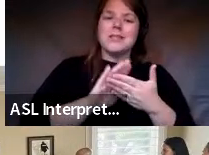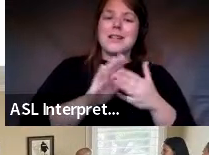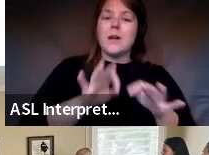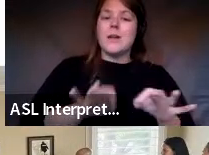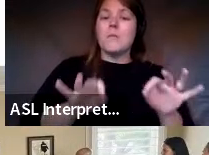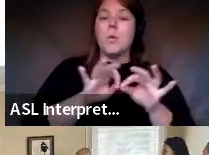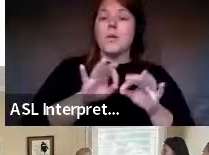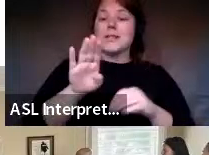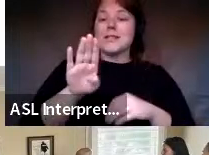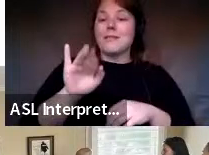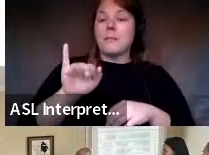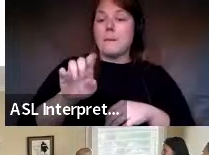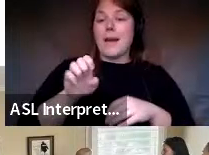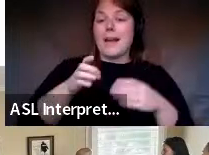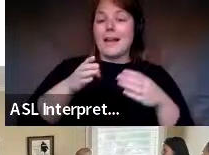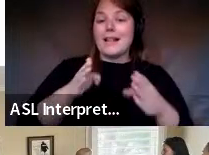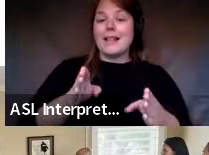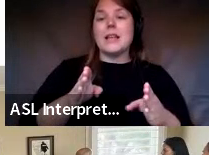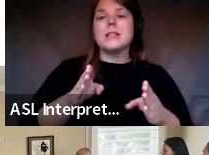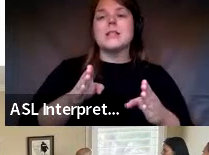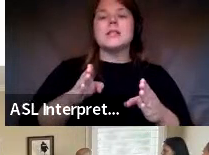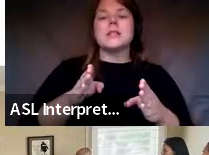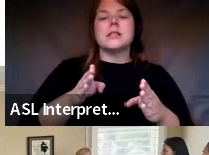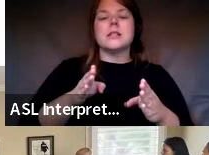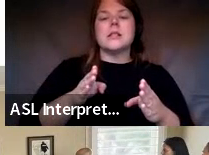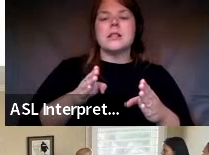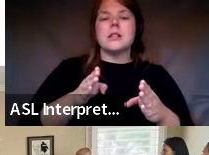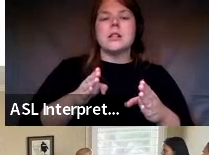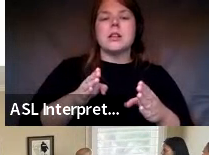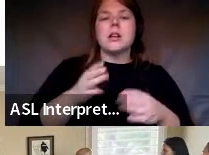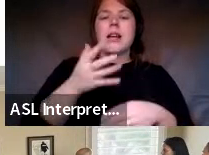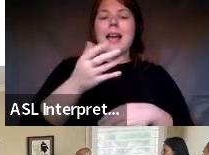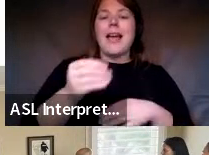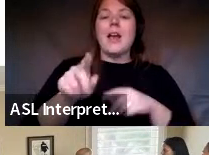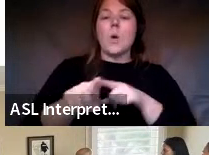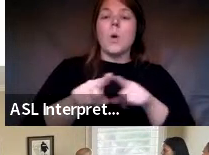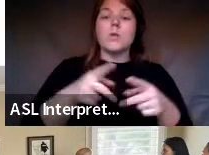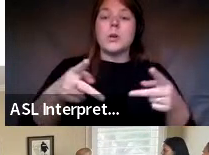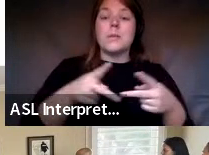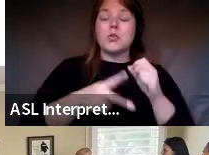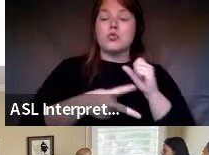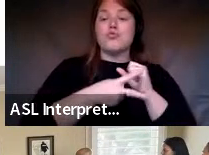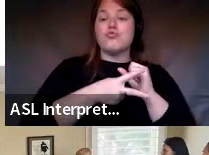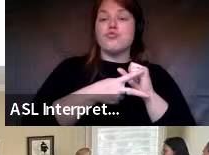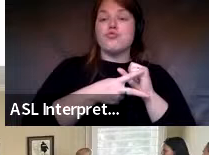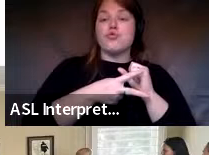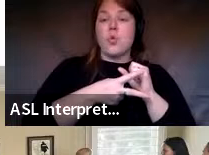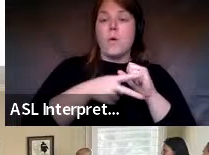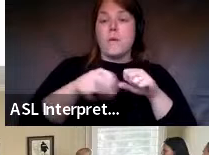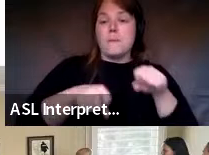lanes / to place or a place to store bikes as well.